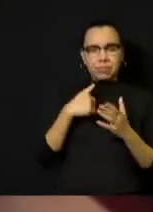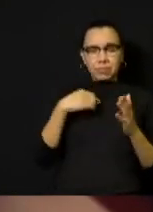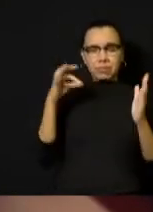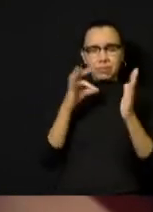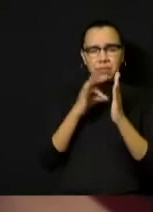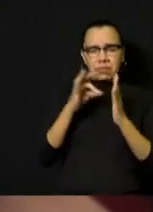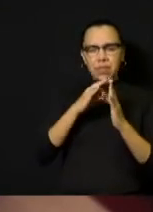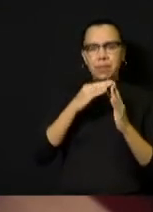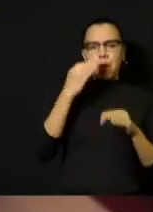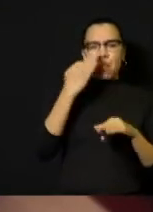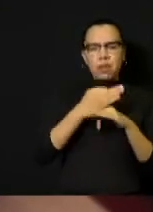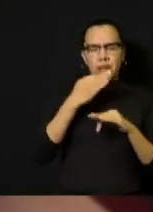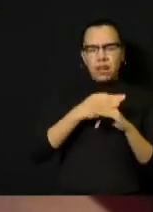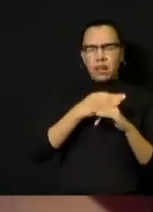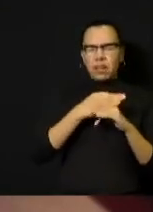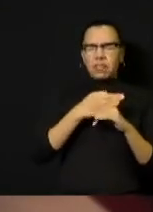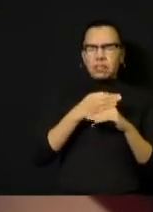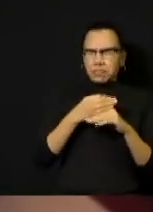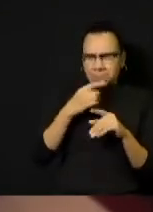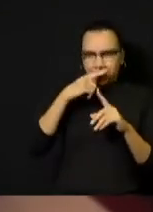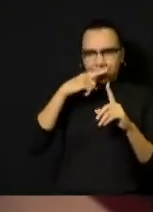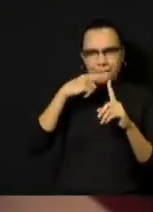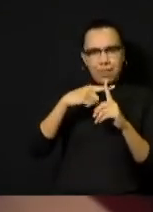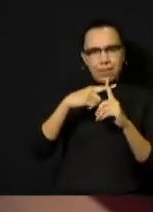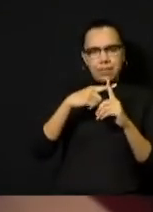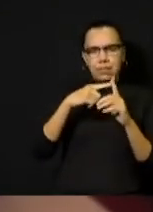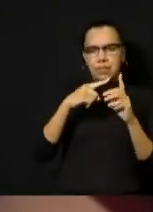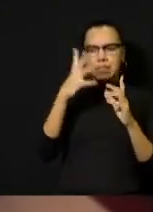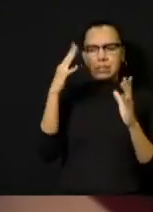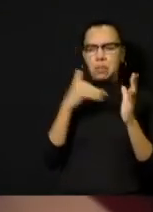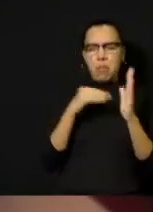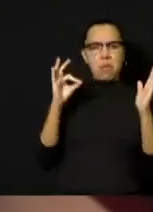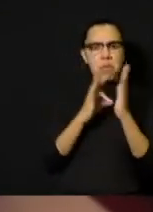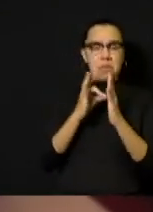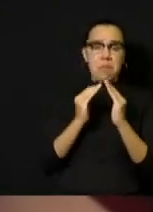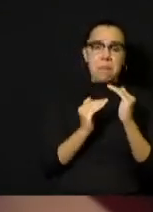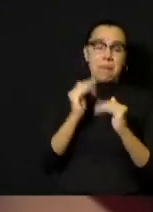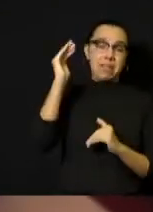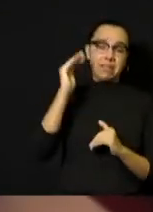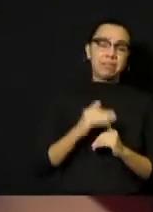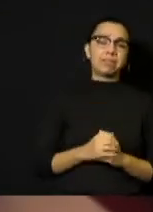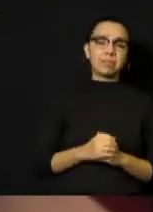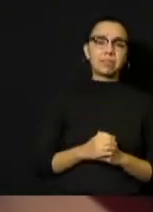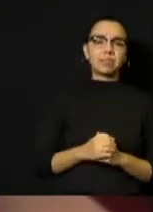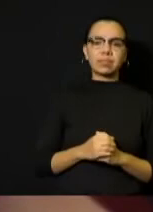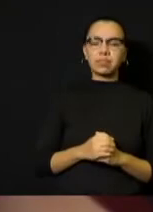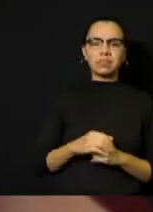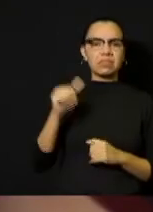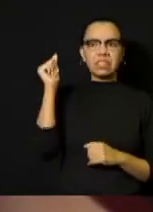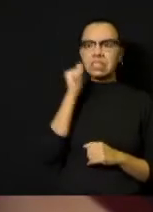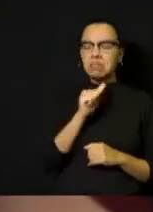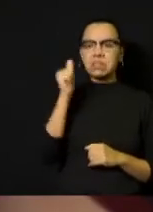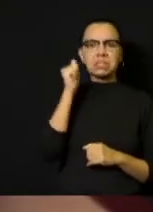Ever since today, we are making more than 5,000 points.